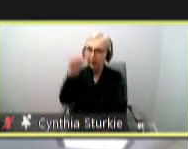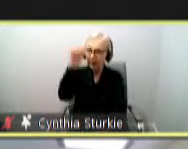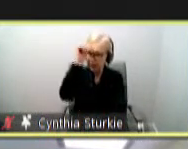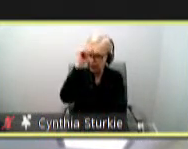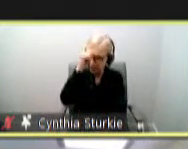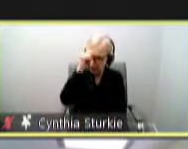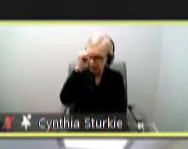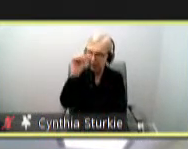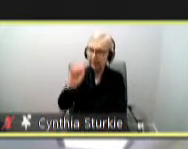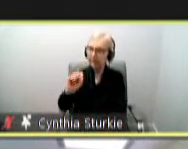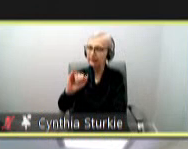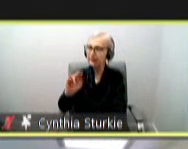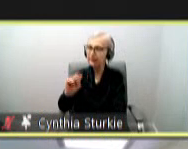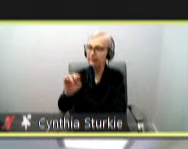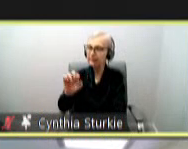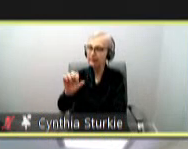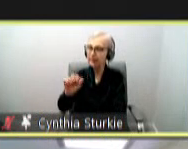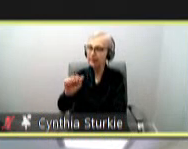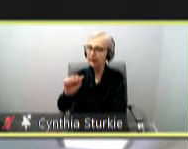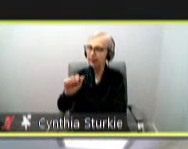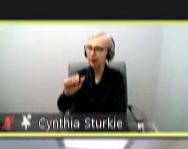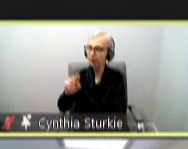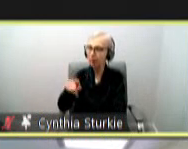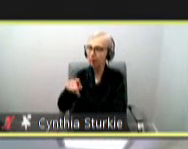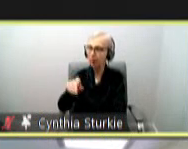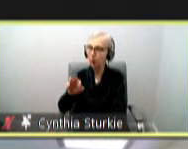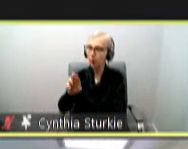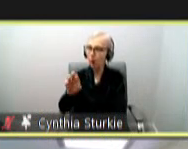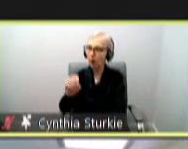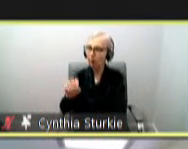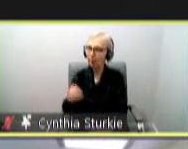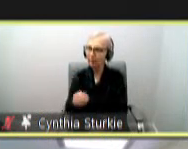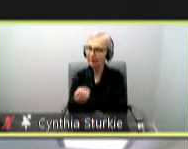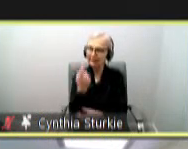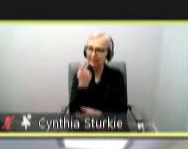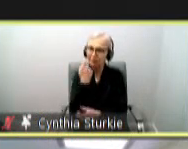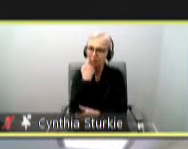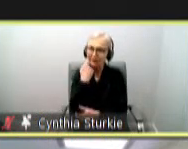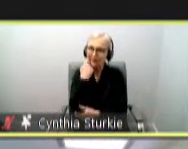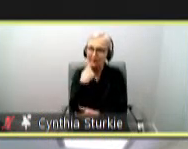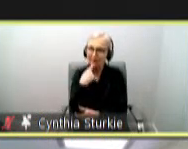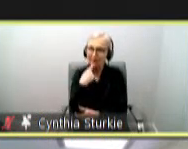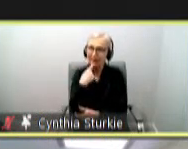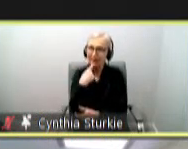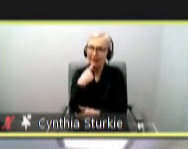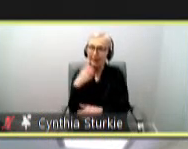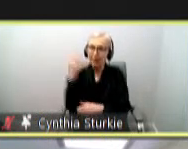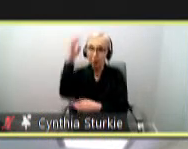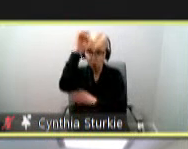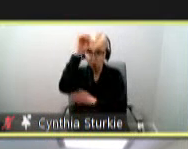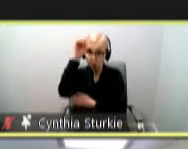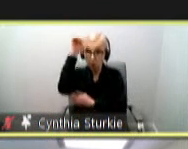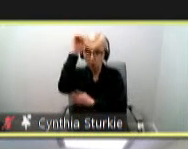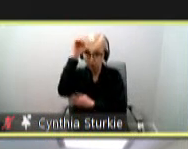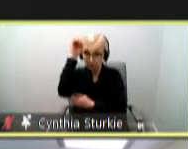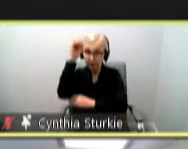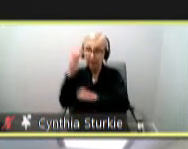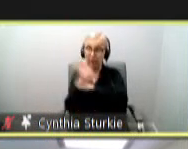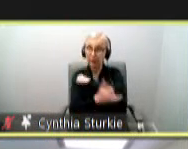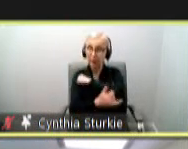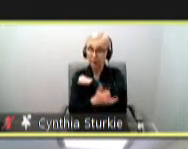and Singapore. But in the last couple of weeks, there's been an interesting phenomenon occurring in some European countries in particular,